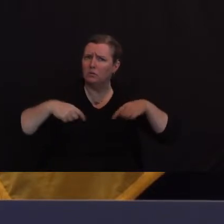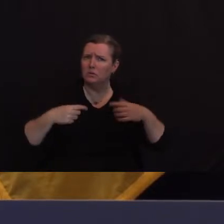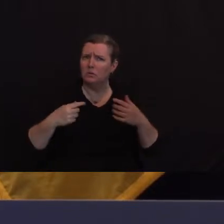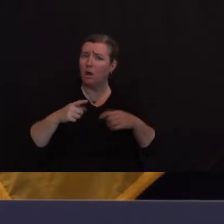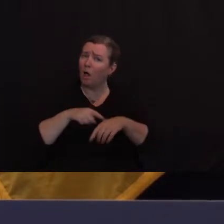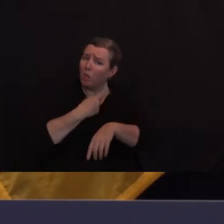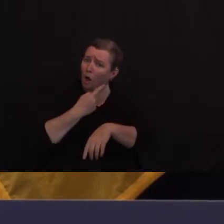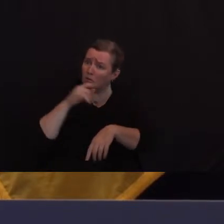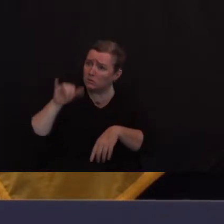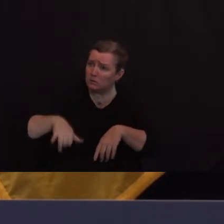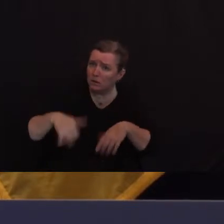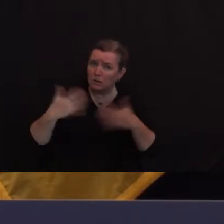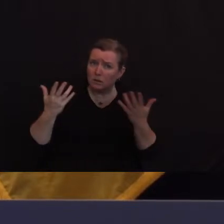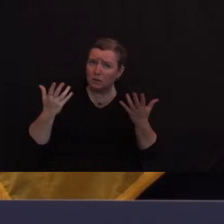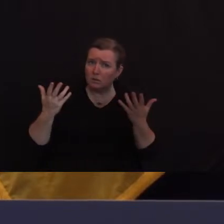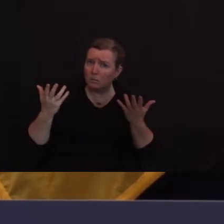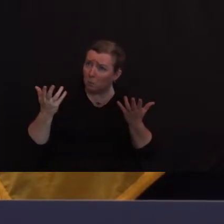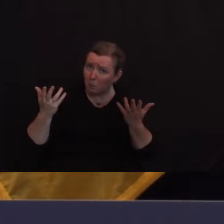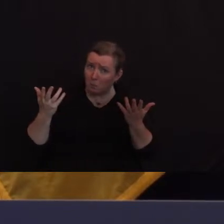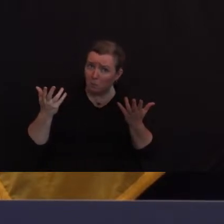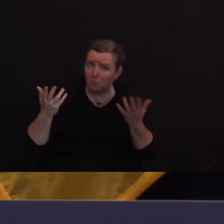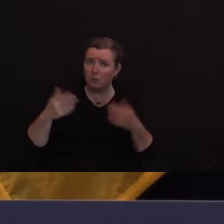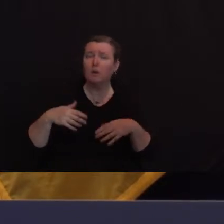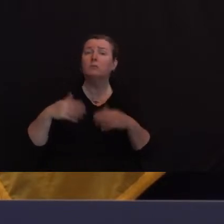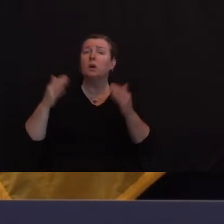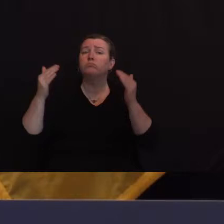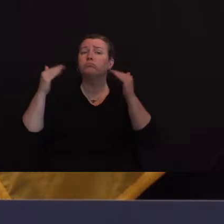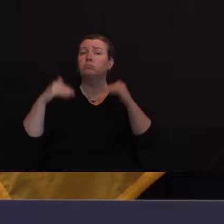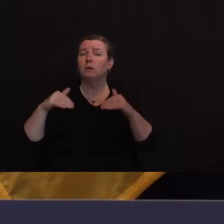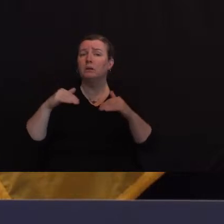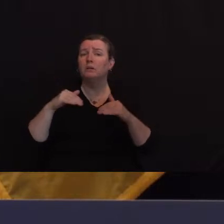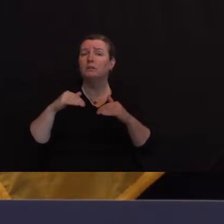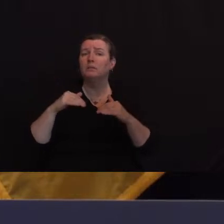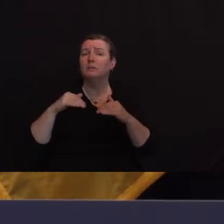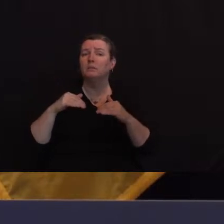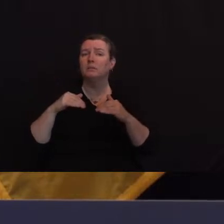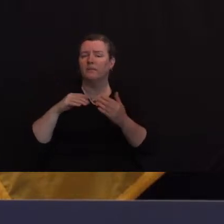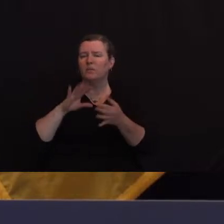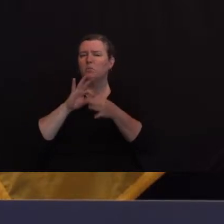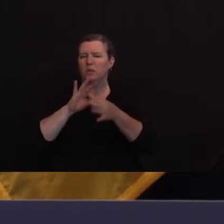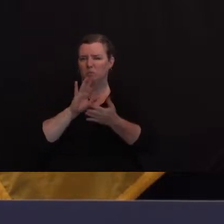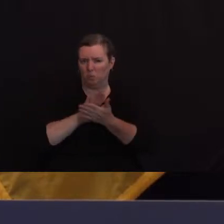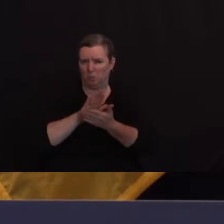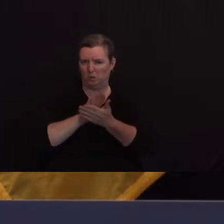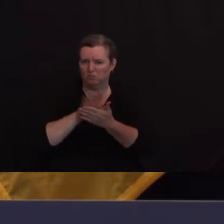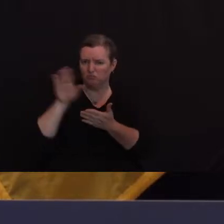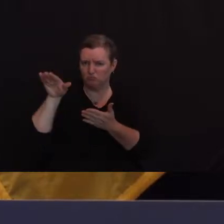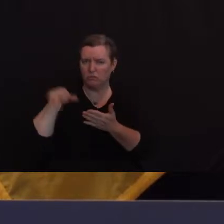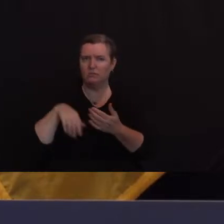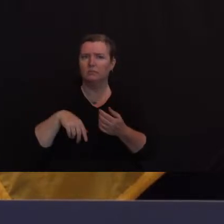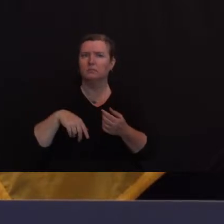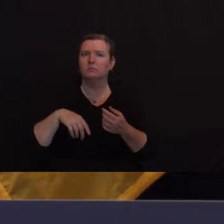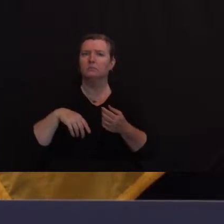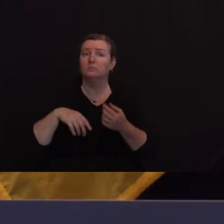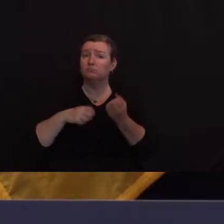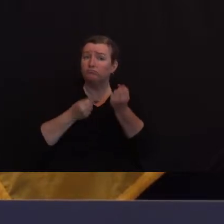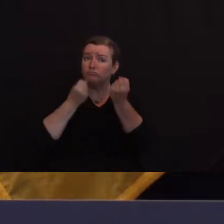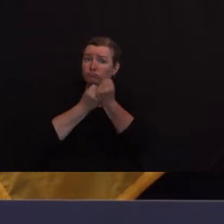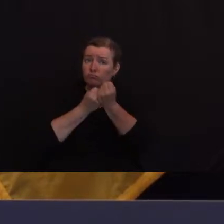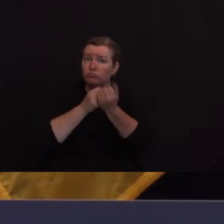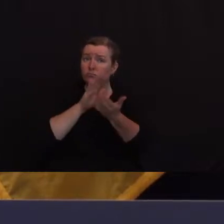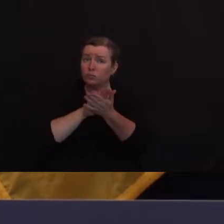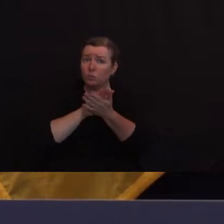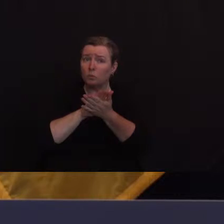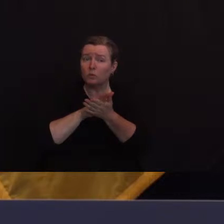stay there? And then finally on schools, do you support districts mandating vaccines for students who are of eligible